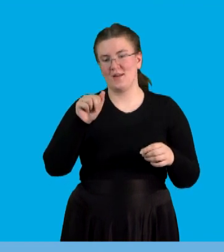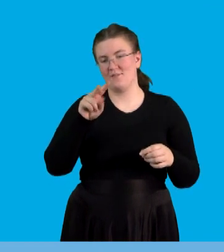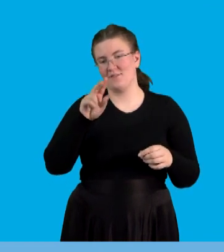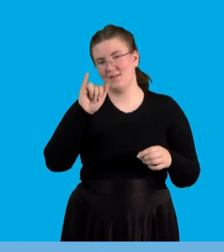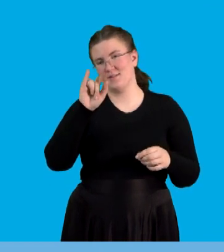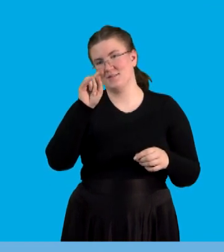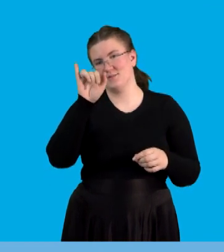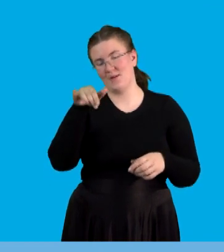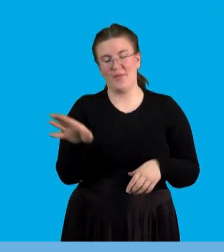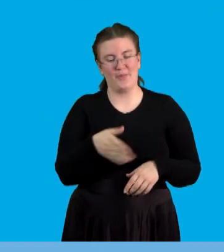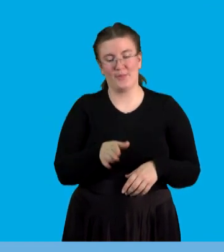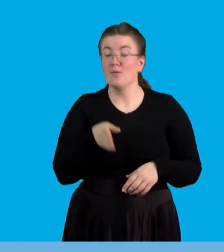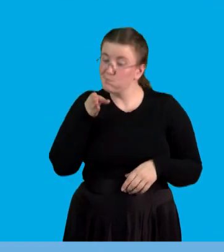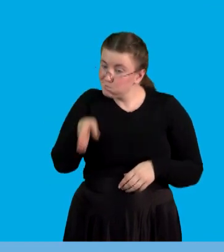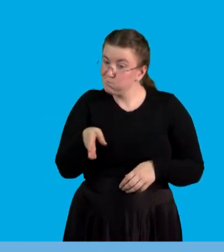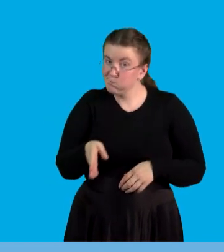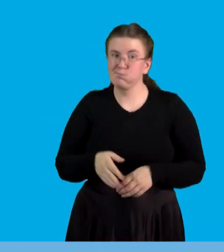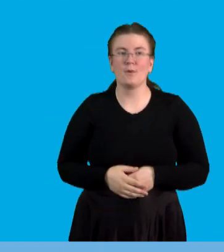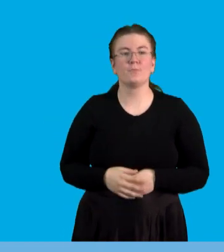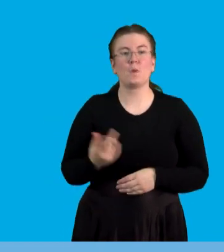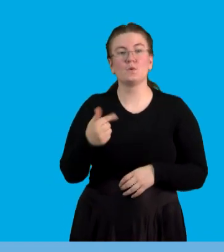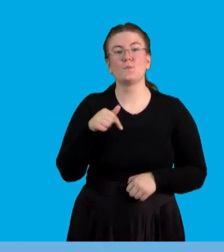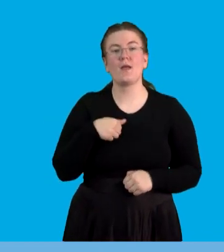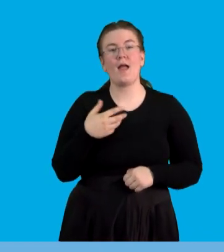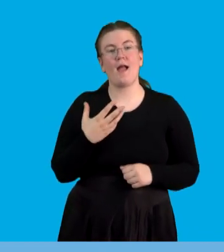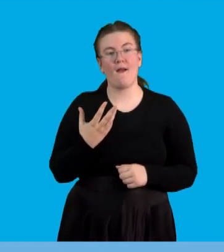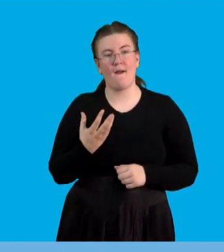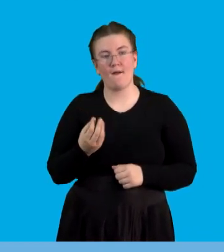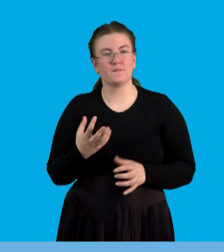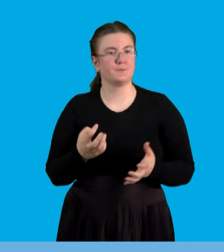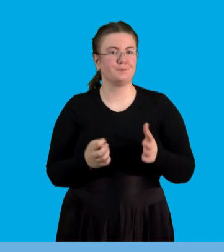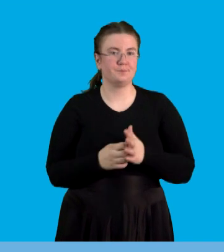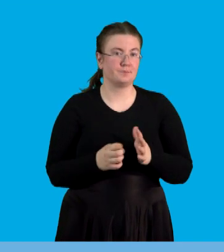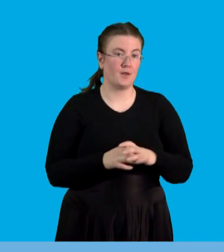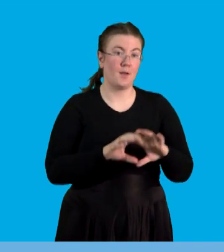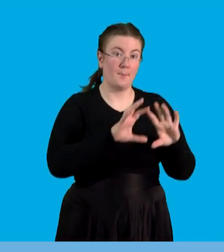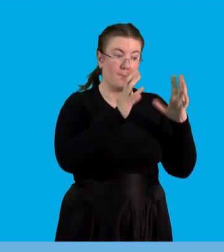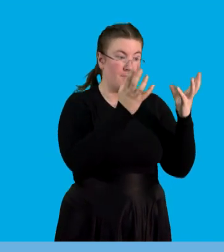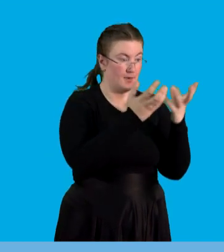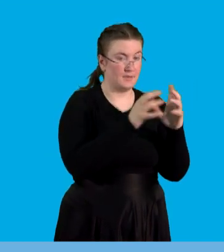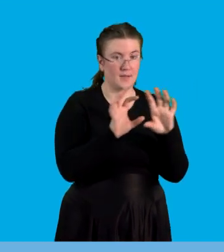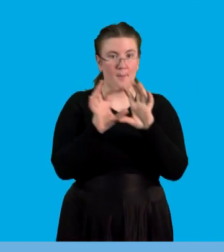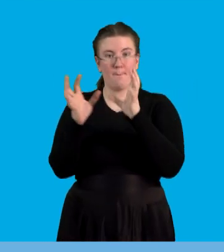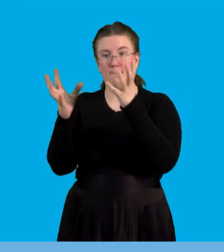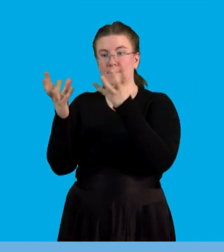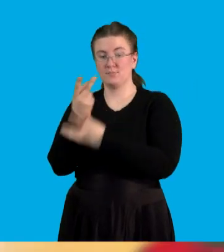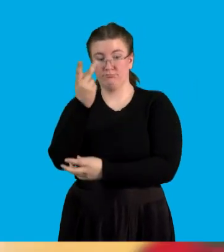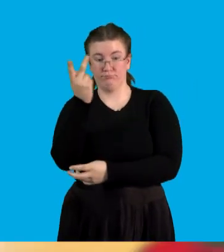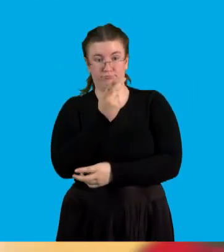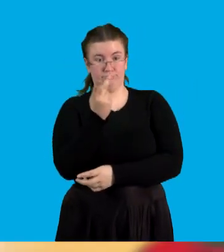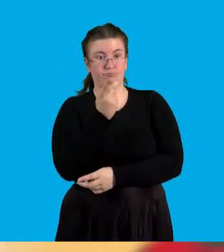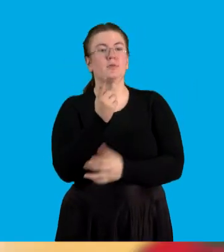weaker gravitational force of attraction between the individual planets. So any two objects that have mass